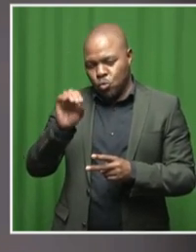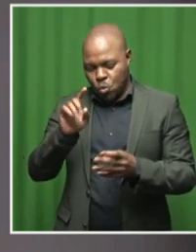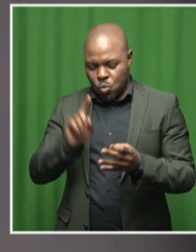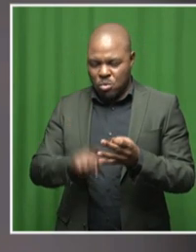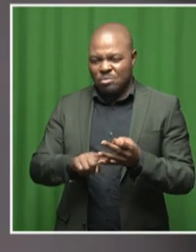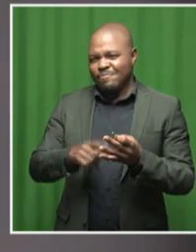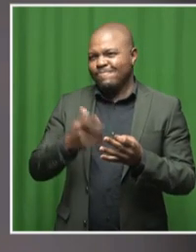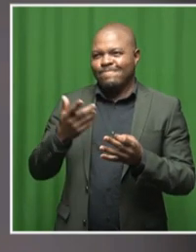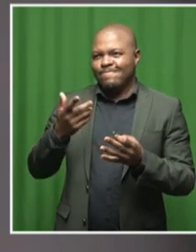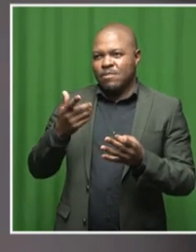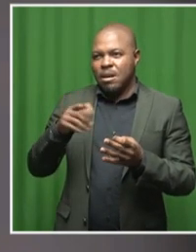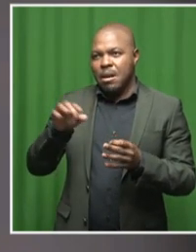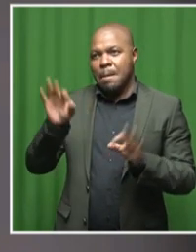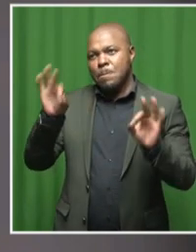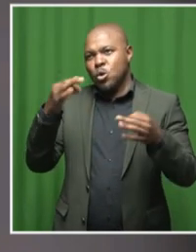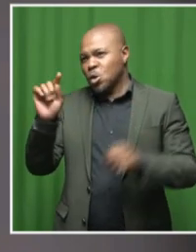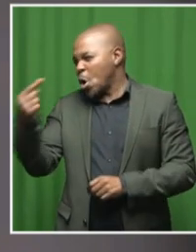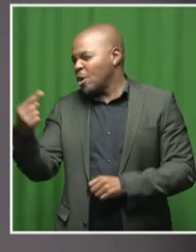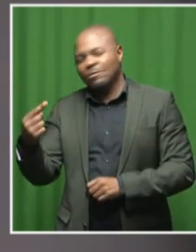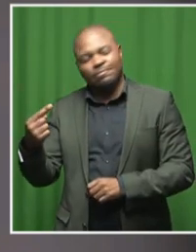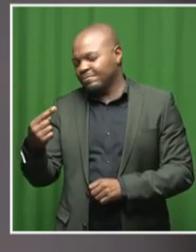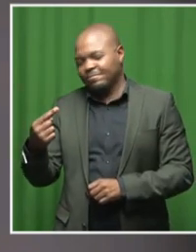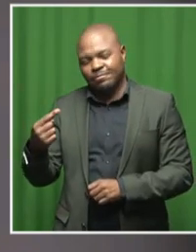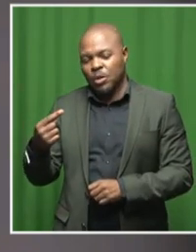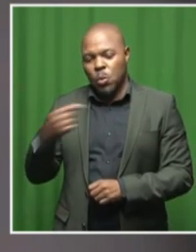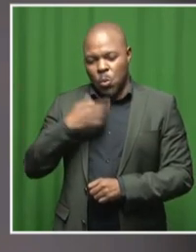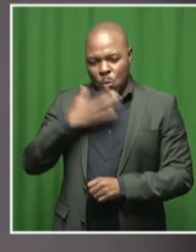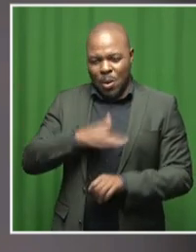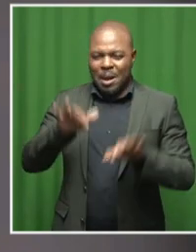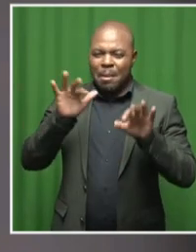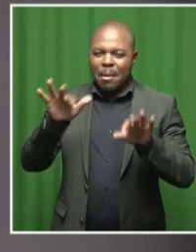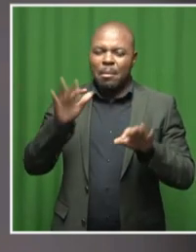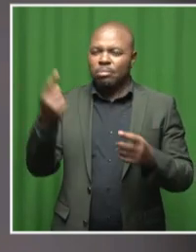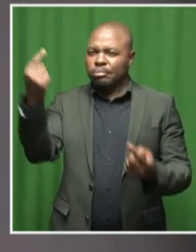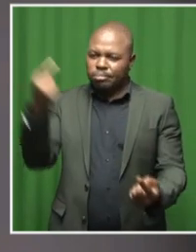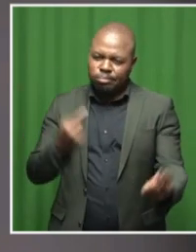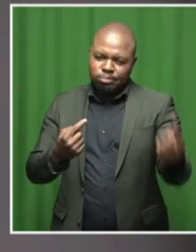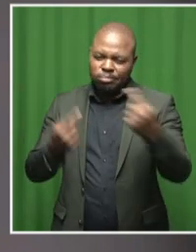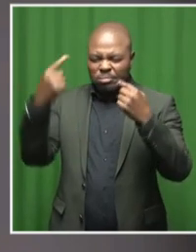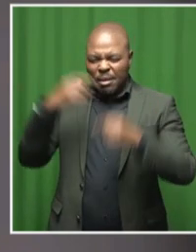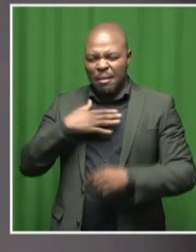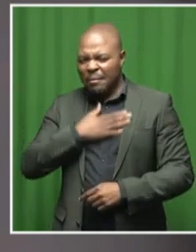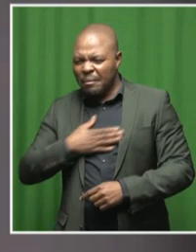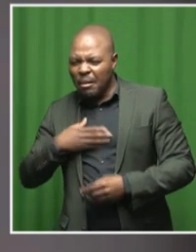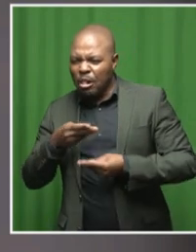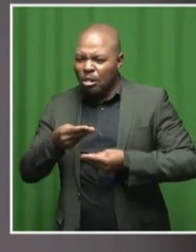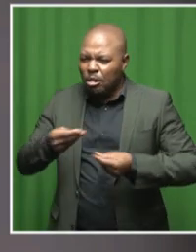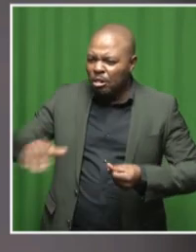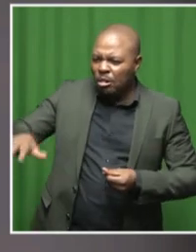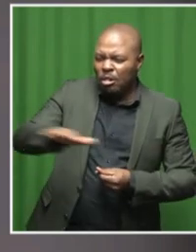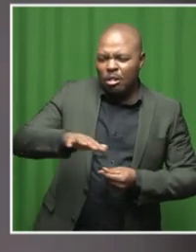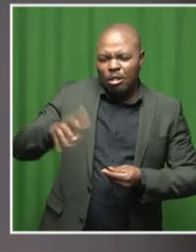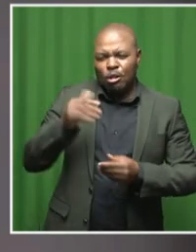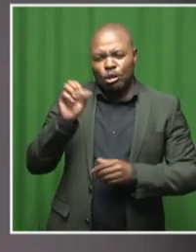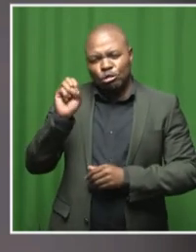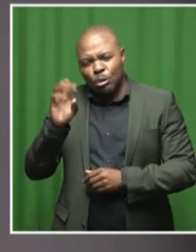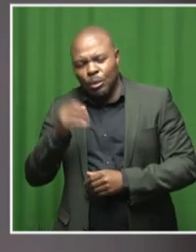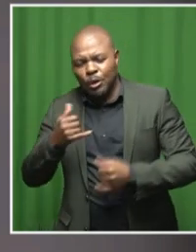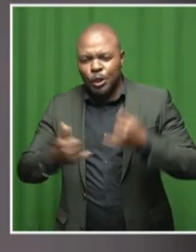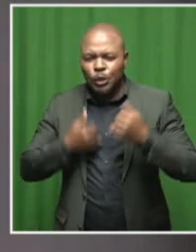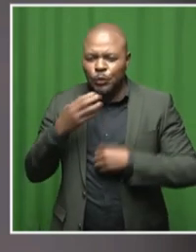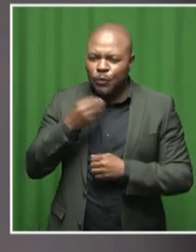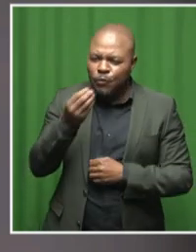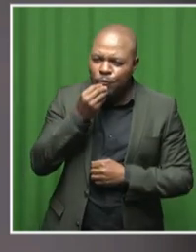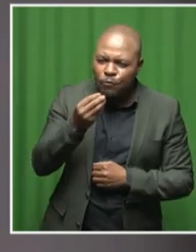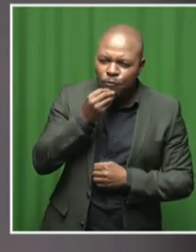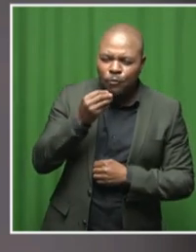really about the music only, you know. We want people to come feel Soweto and enjoy the food and come support